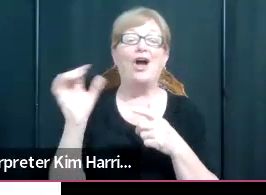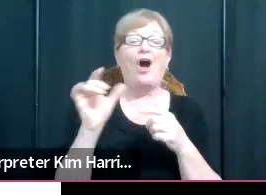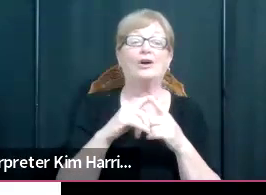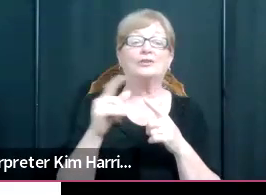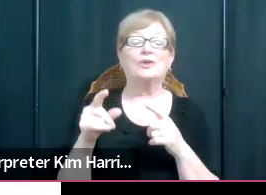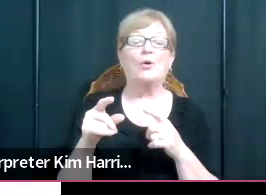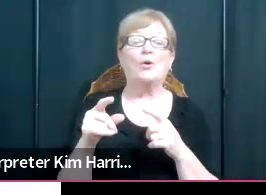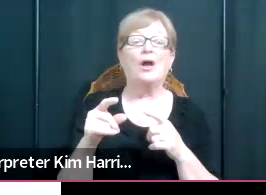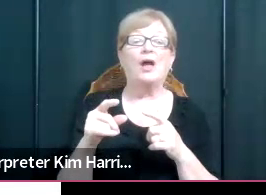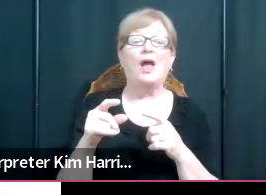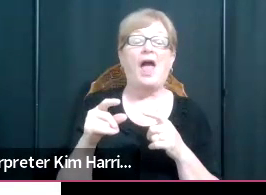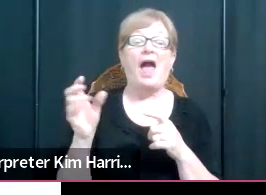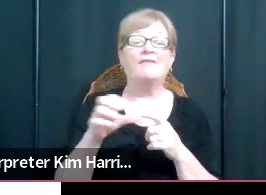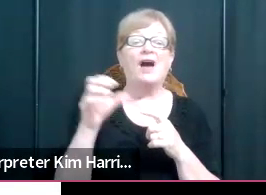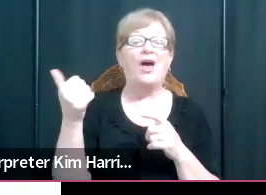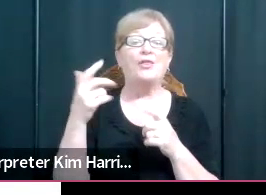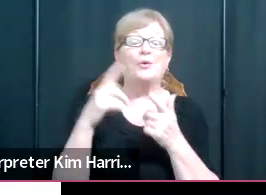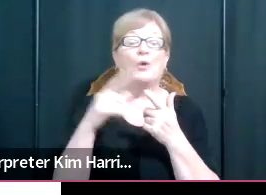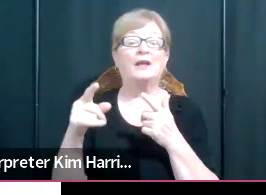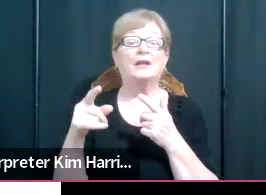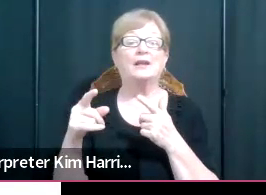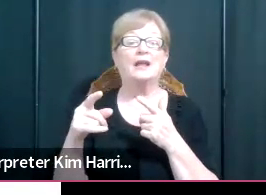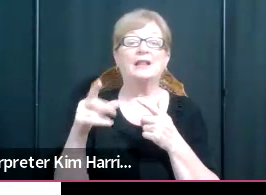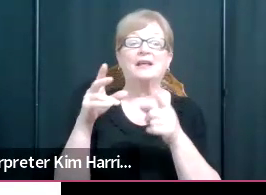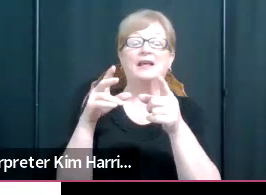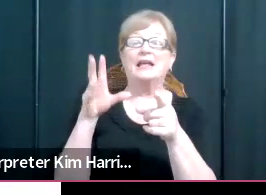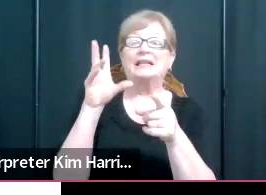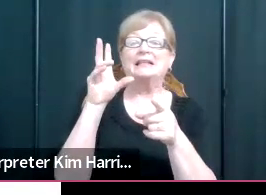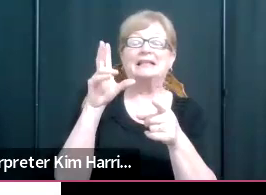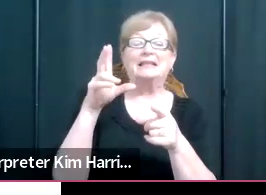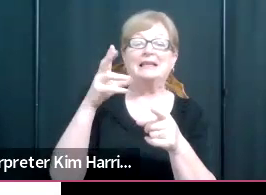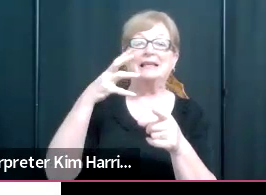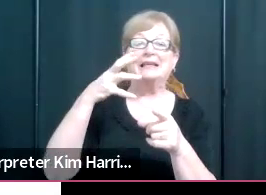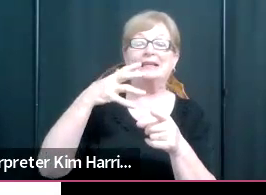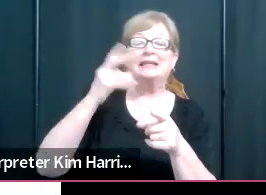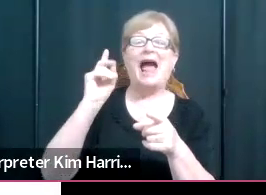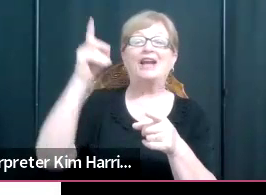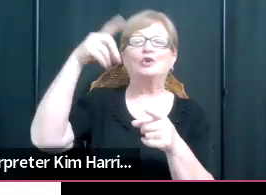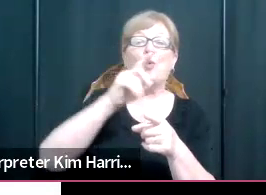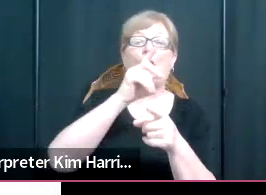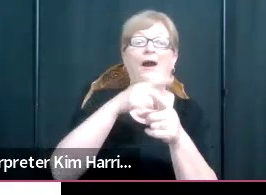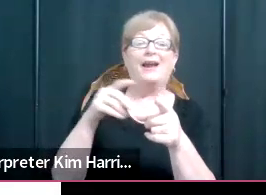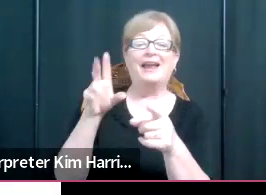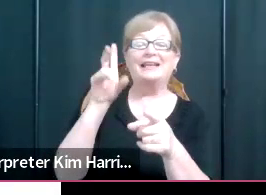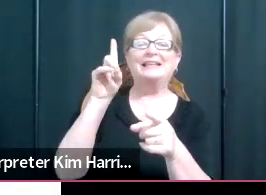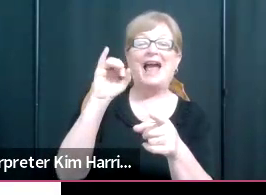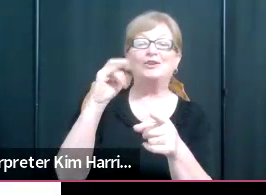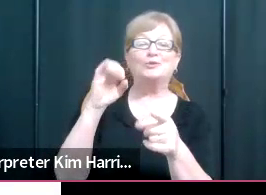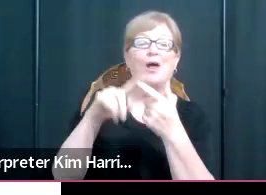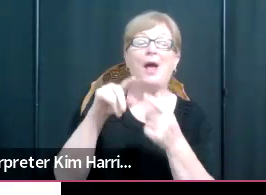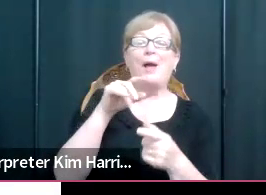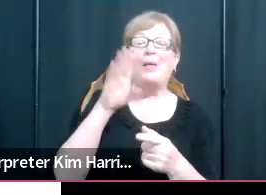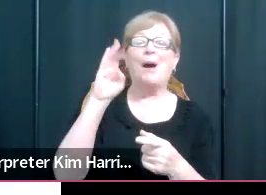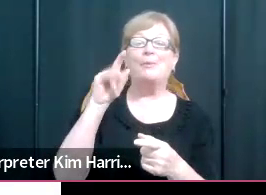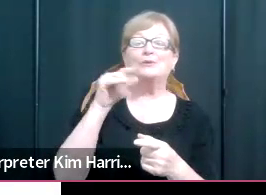blower, which is the dinosaur here at the bottom. The bubbles come out of his mouth, so people